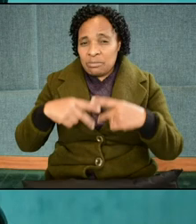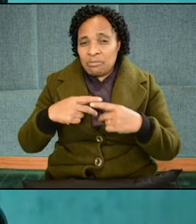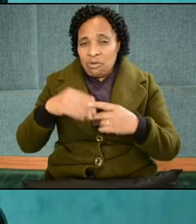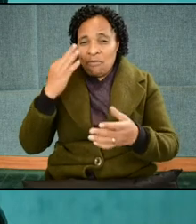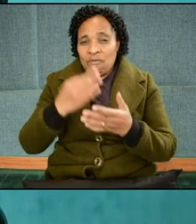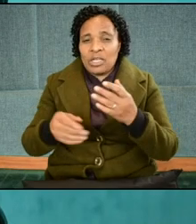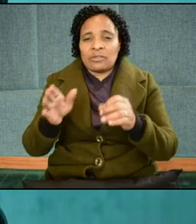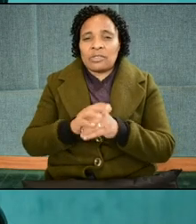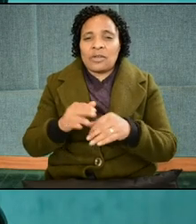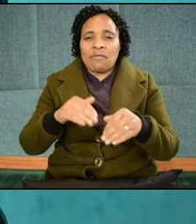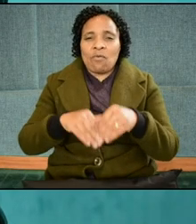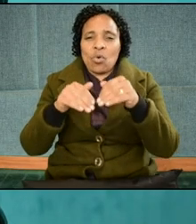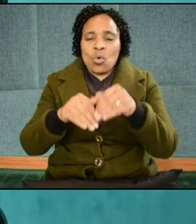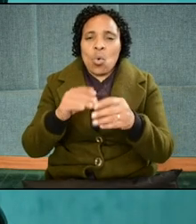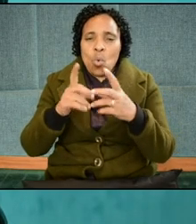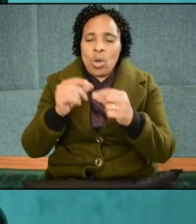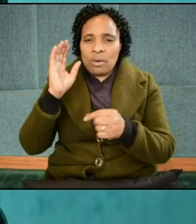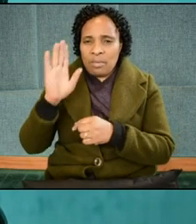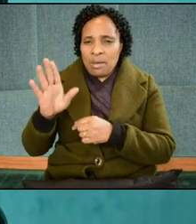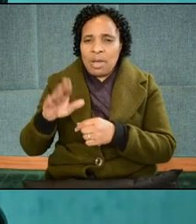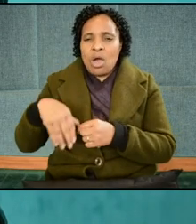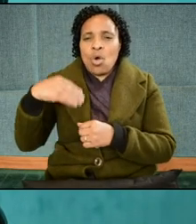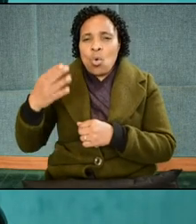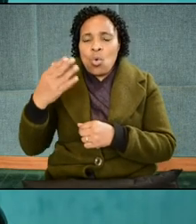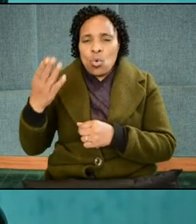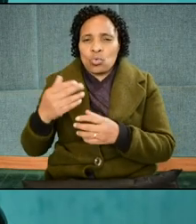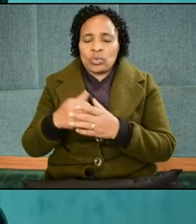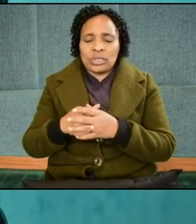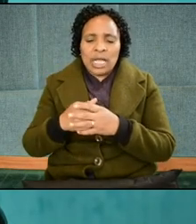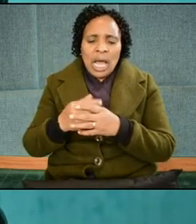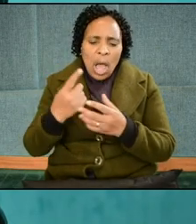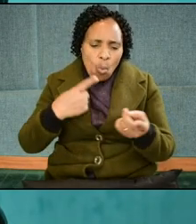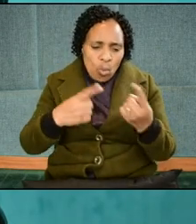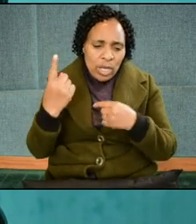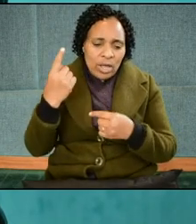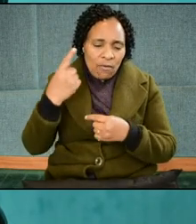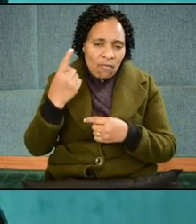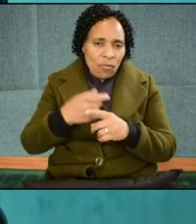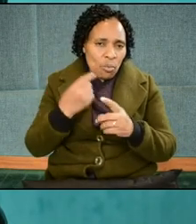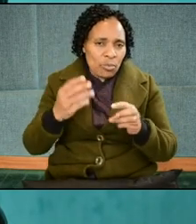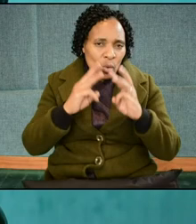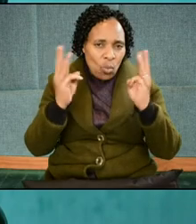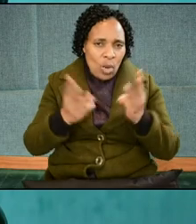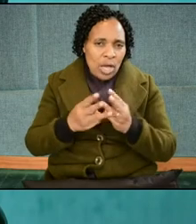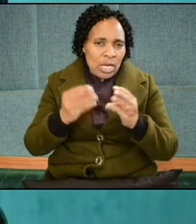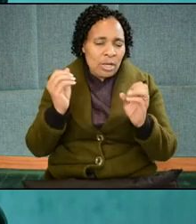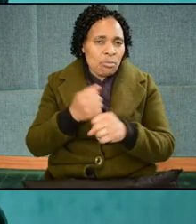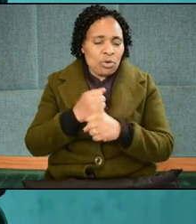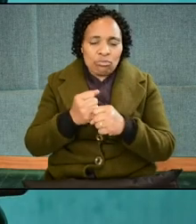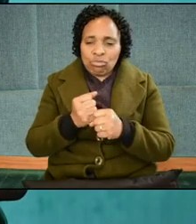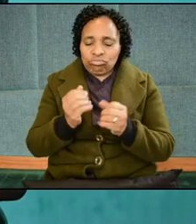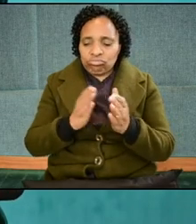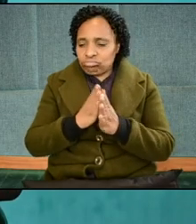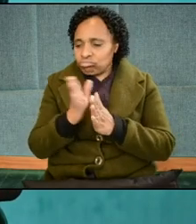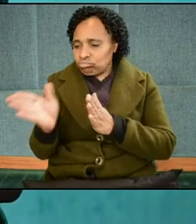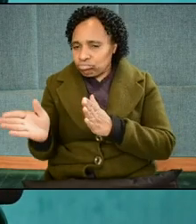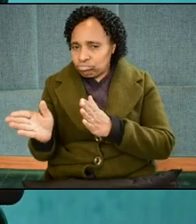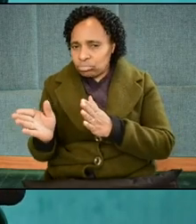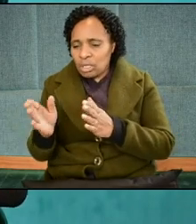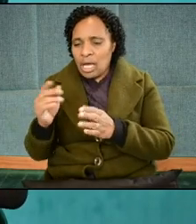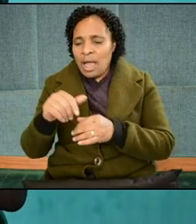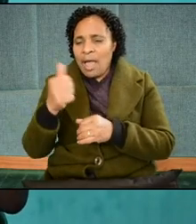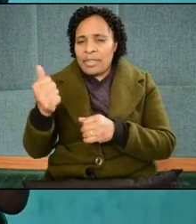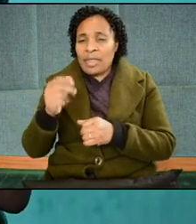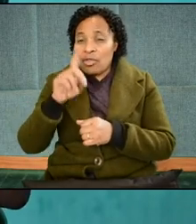faithfully follow his word, there will always be a clear distinction from the world. It cannot be otherwise. And the other one,